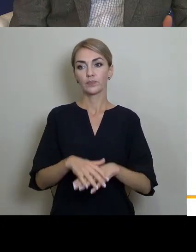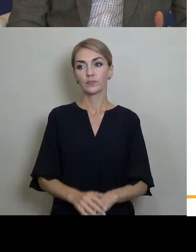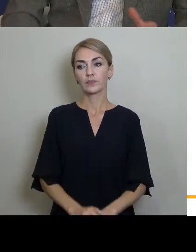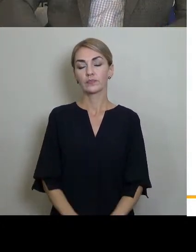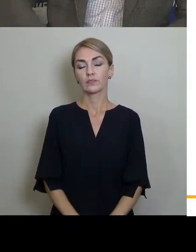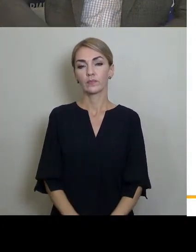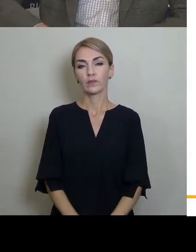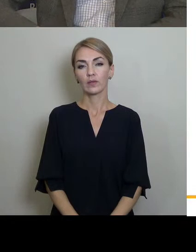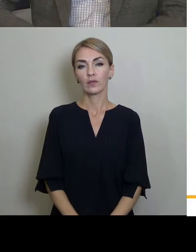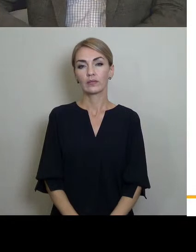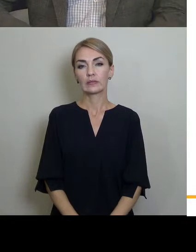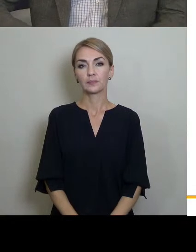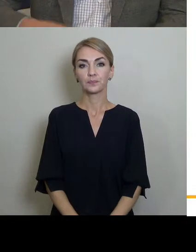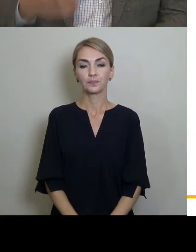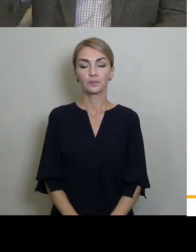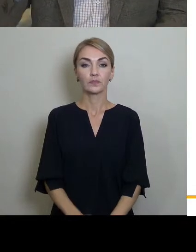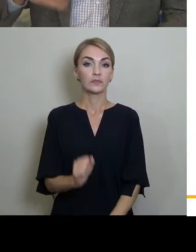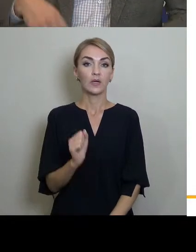community,